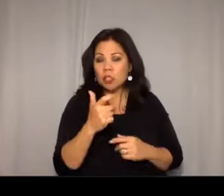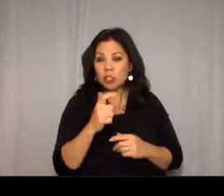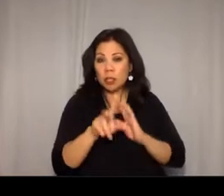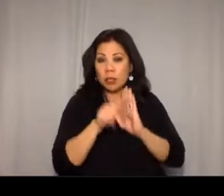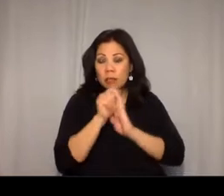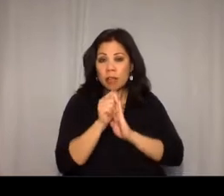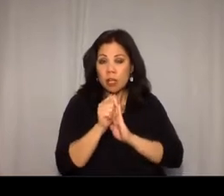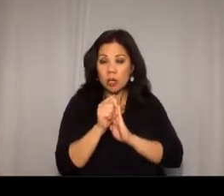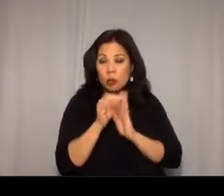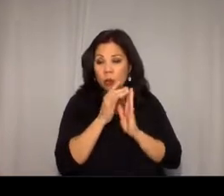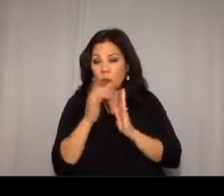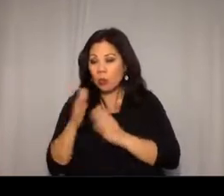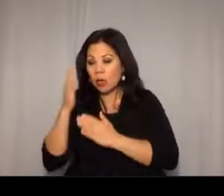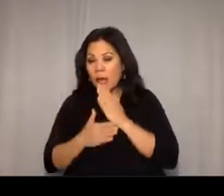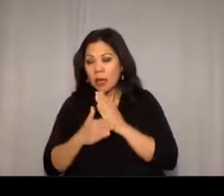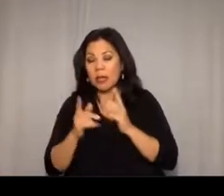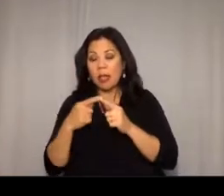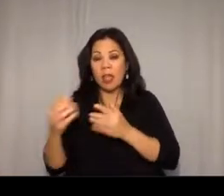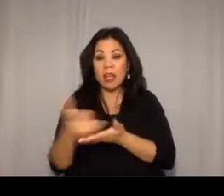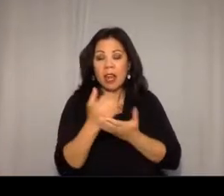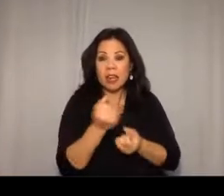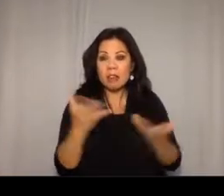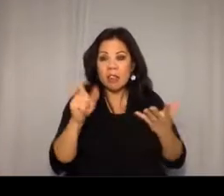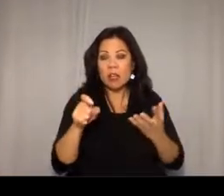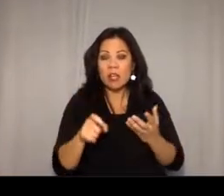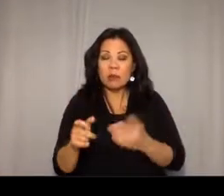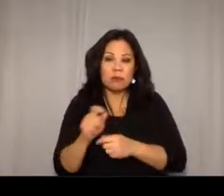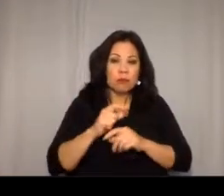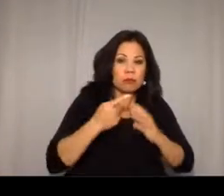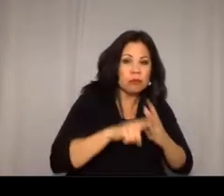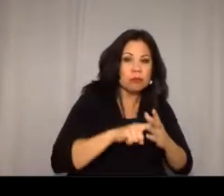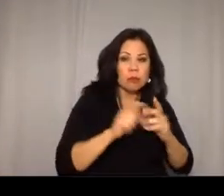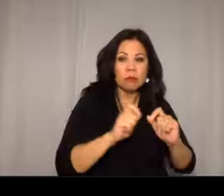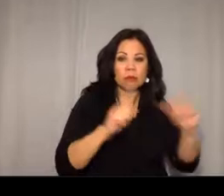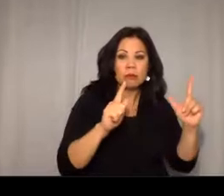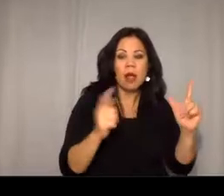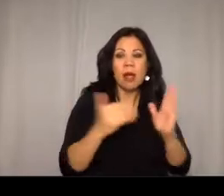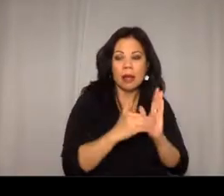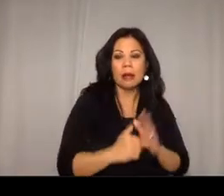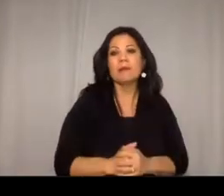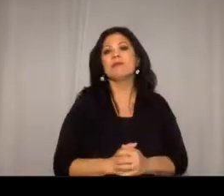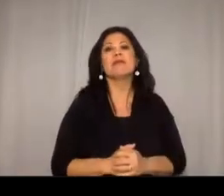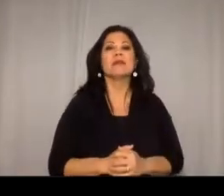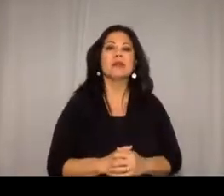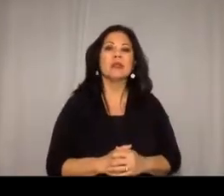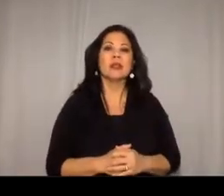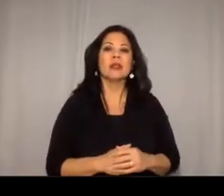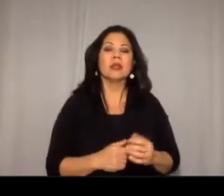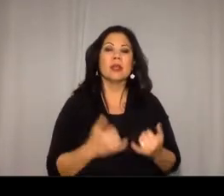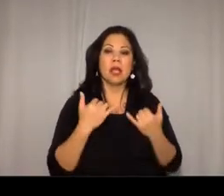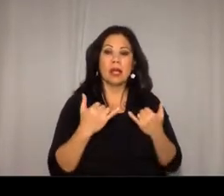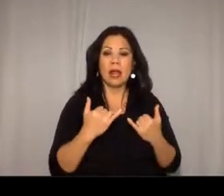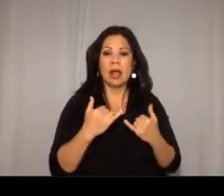your materials and do it together. So there's my head and my body again. And now I'm going to just add kind